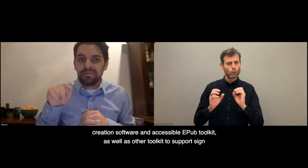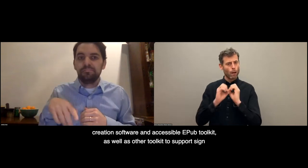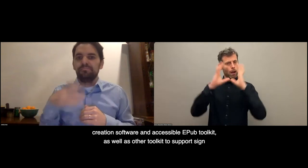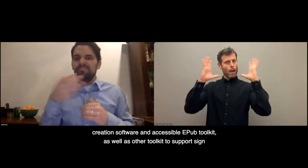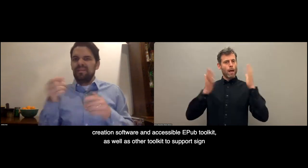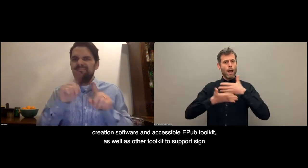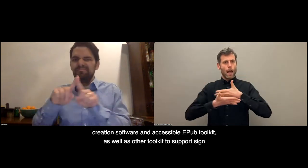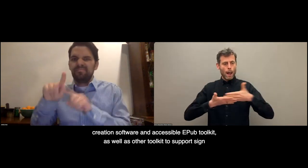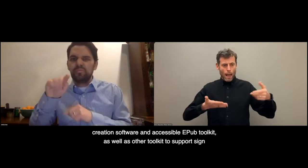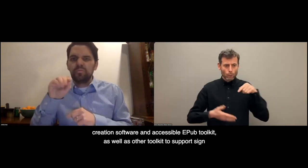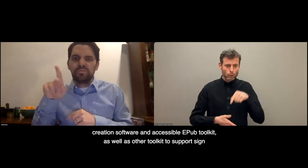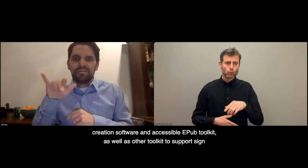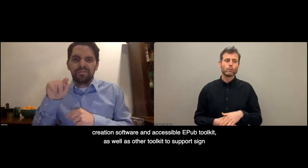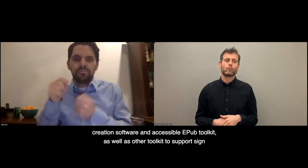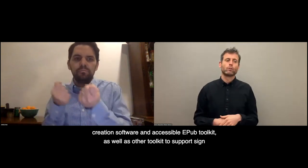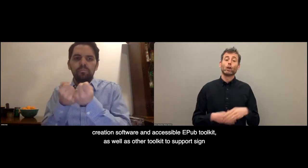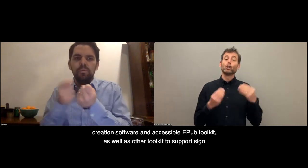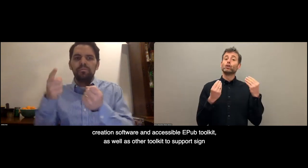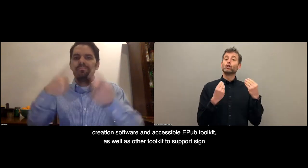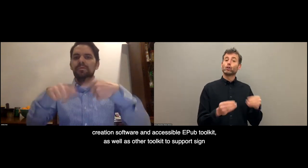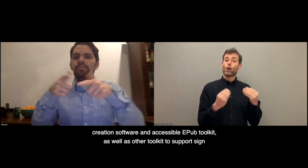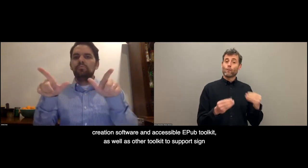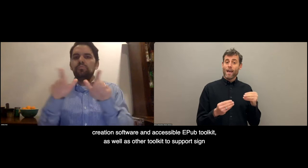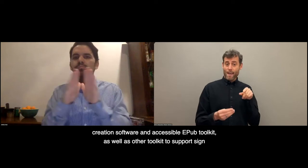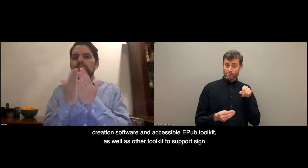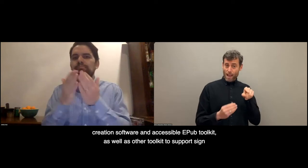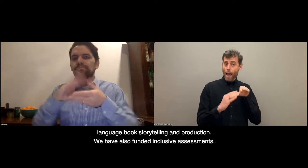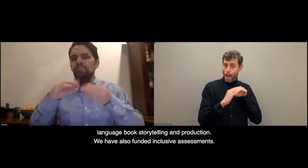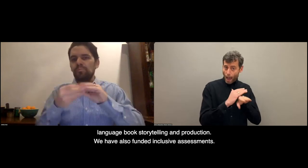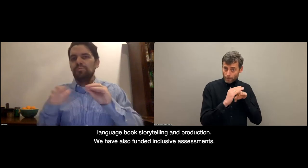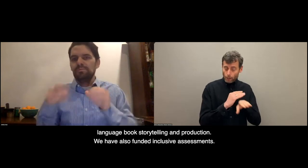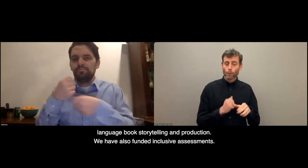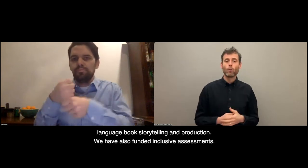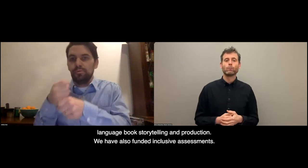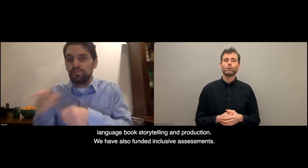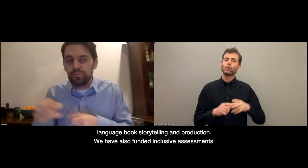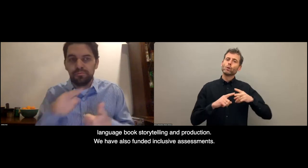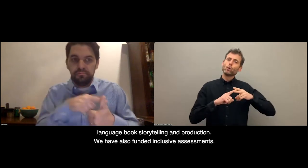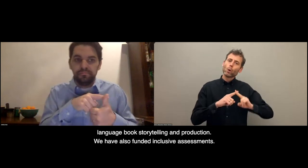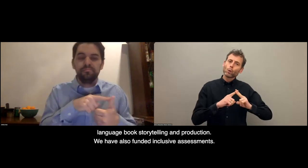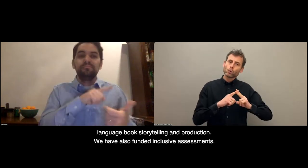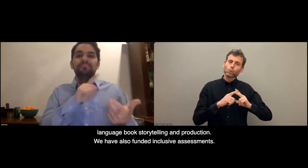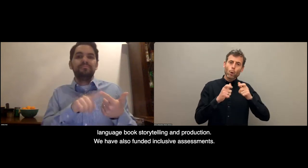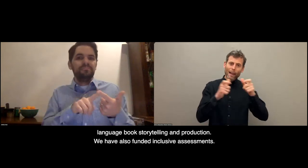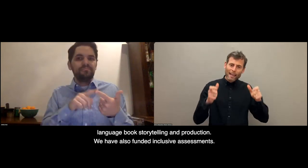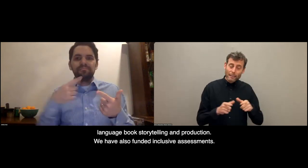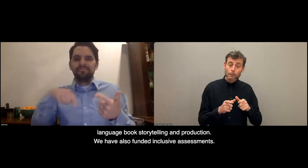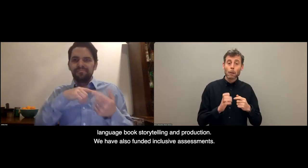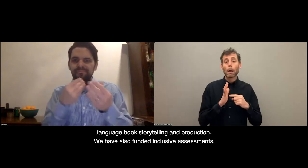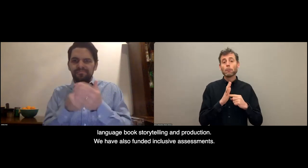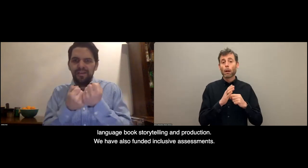EPUB toolkits, as well as other toolkits to support sign language, book storytelling, and production.